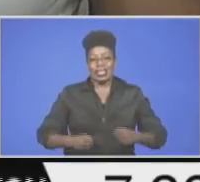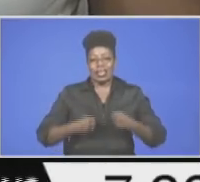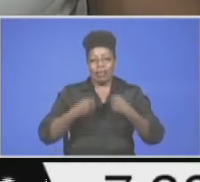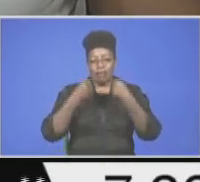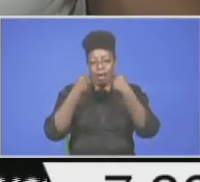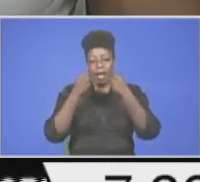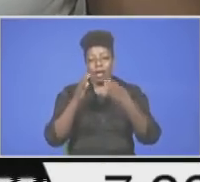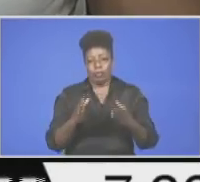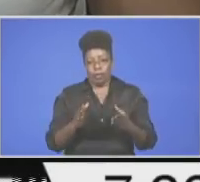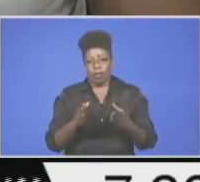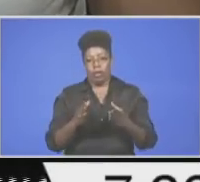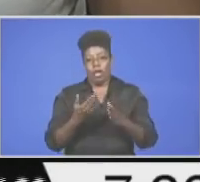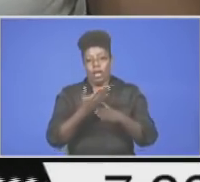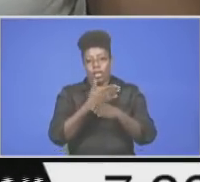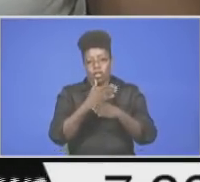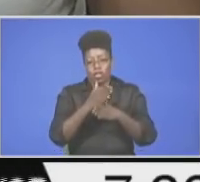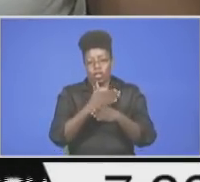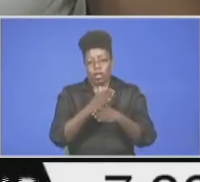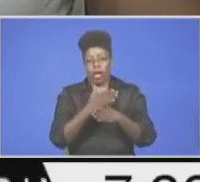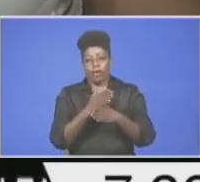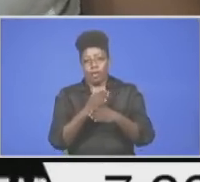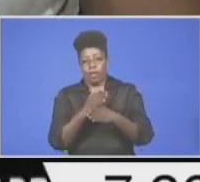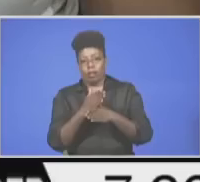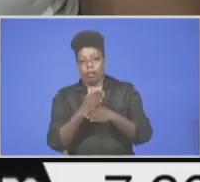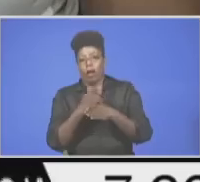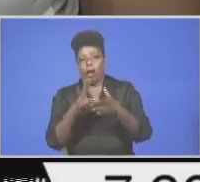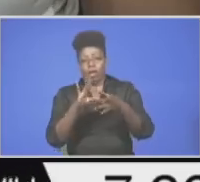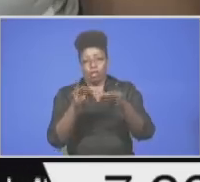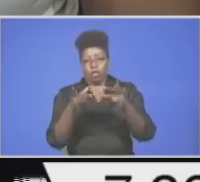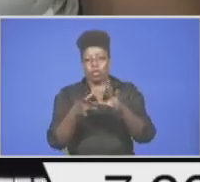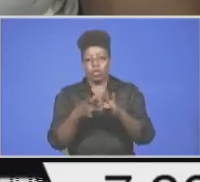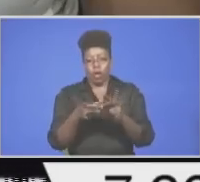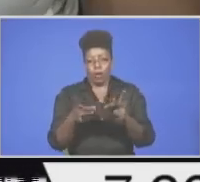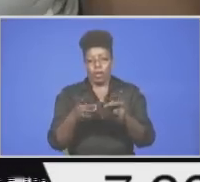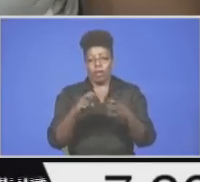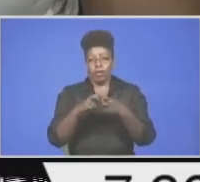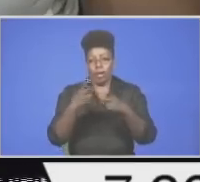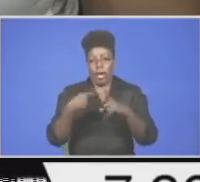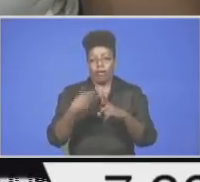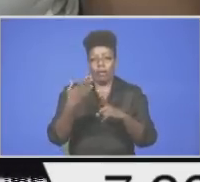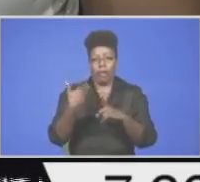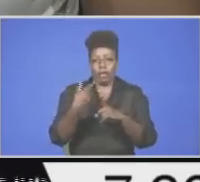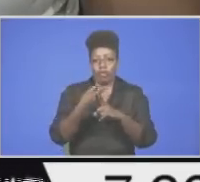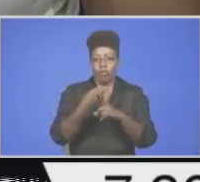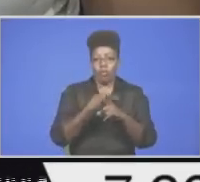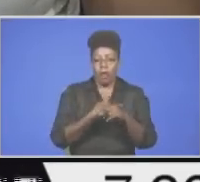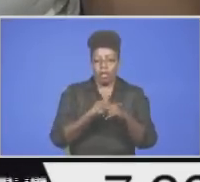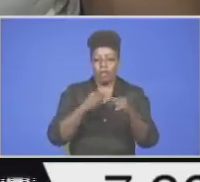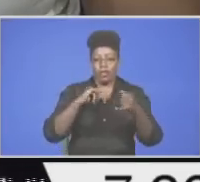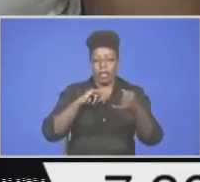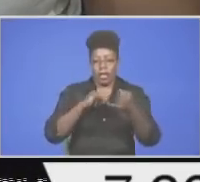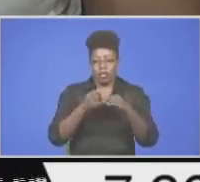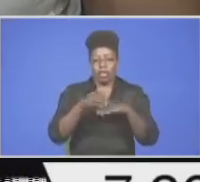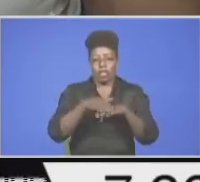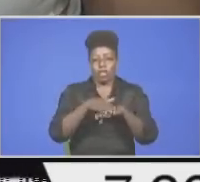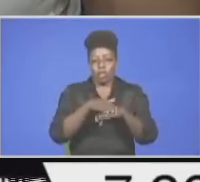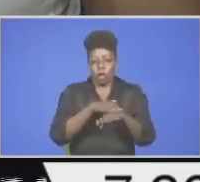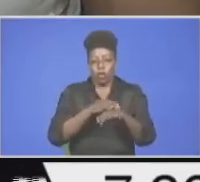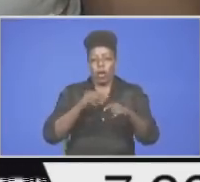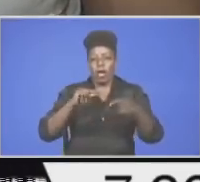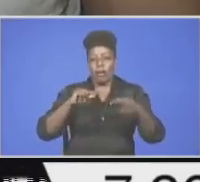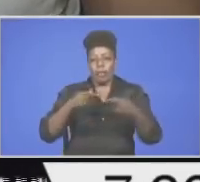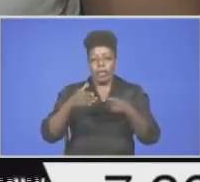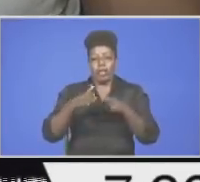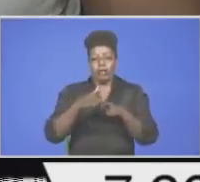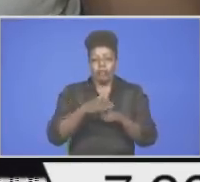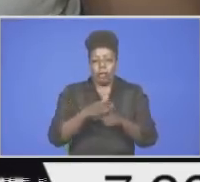the challenges she's faced over the last several months. Annabelle Gibson spoke of enduring the injuries and the slow, painful recovery